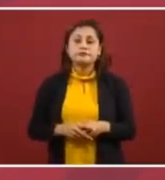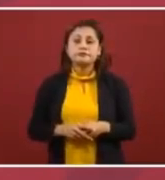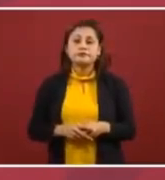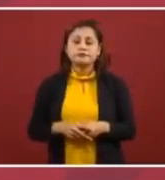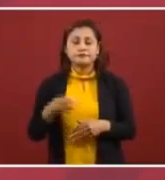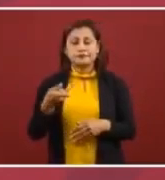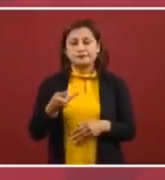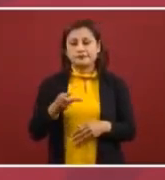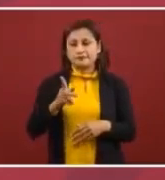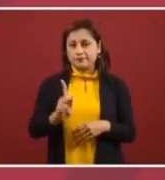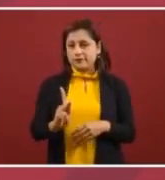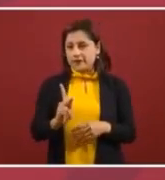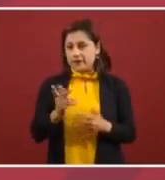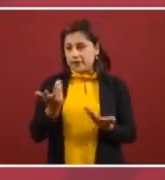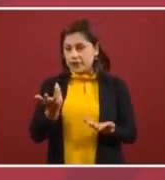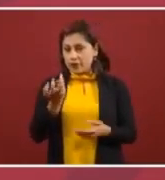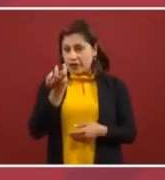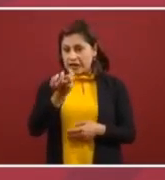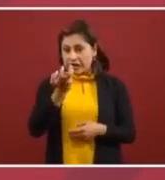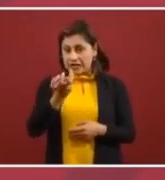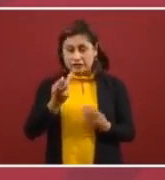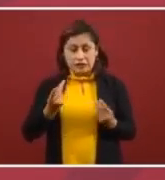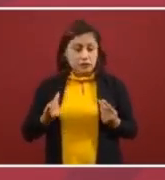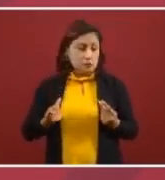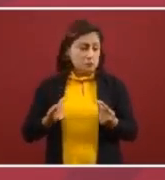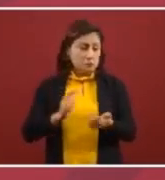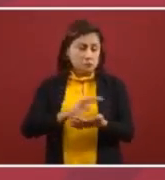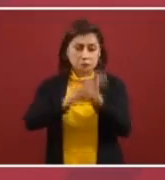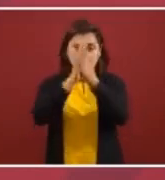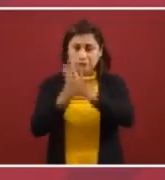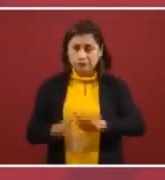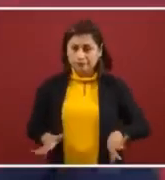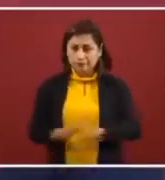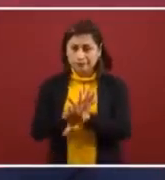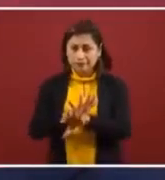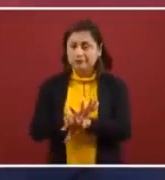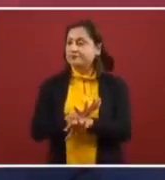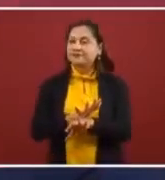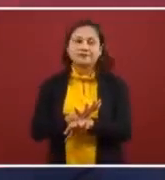that could be done from night to morning. It takes time.